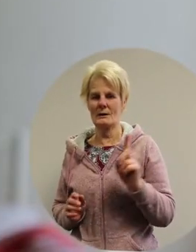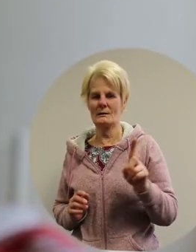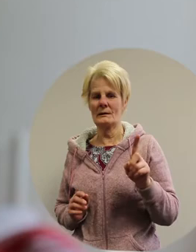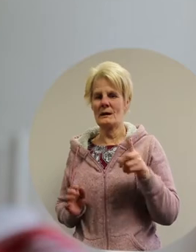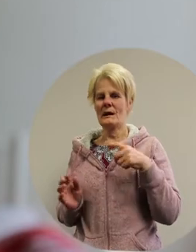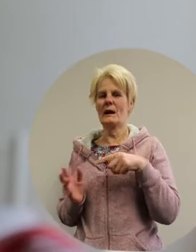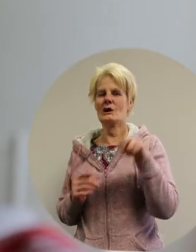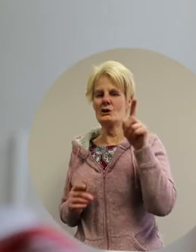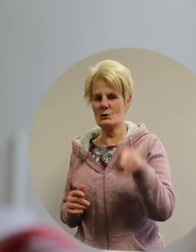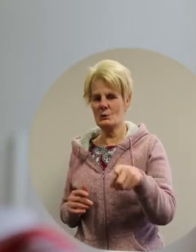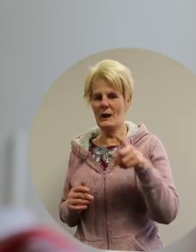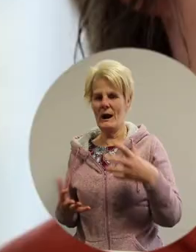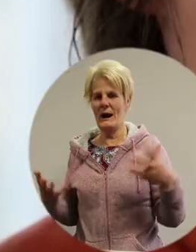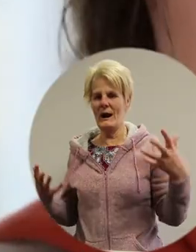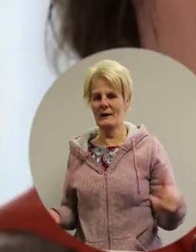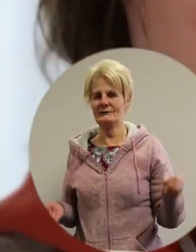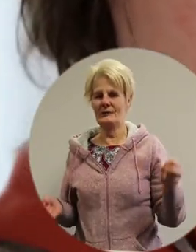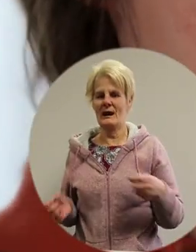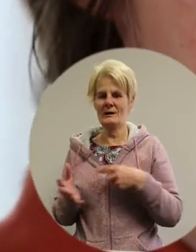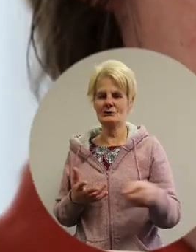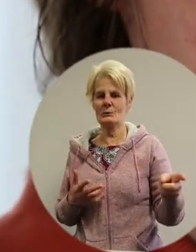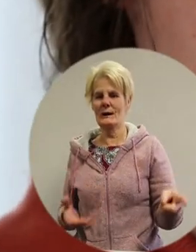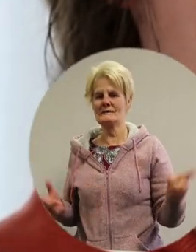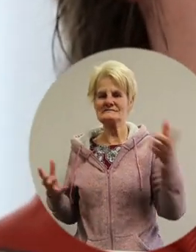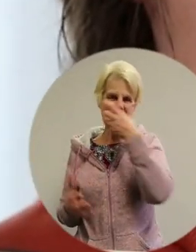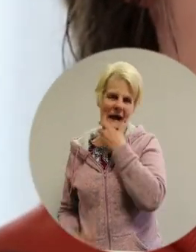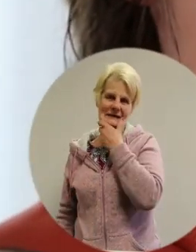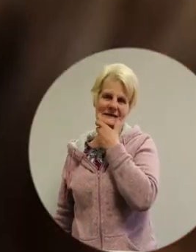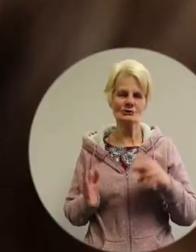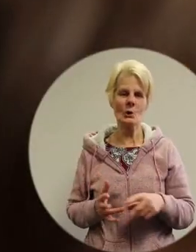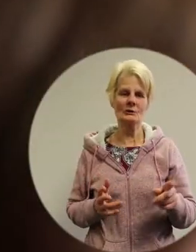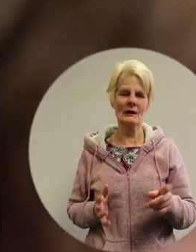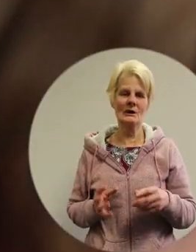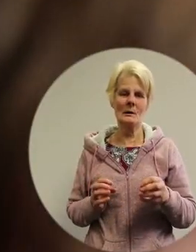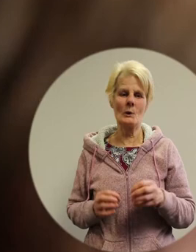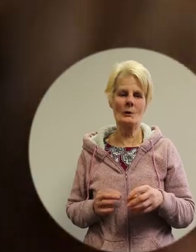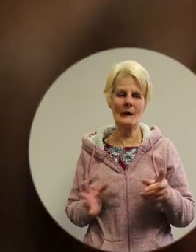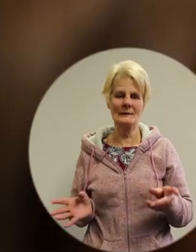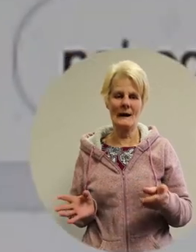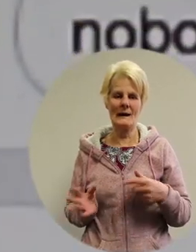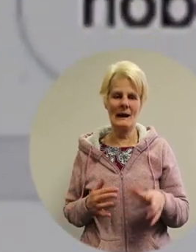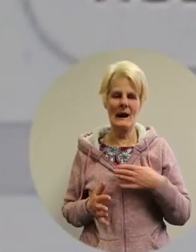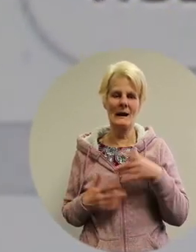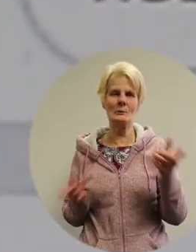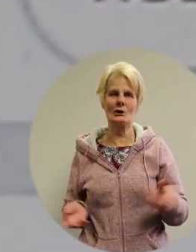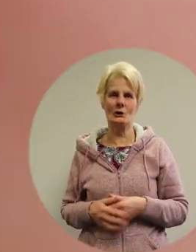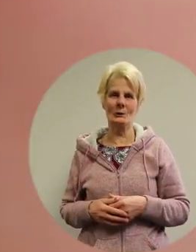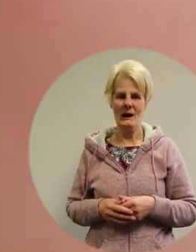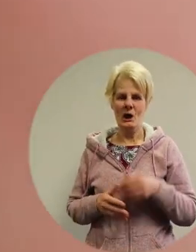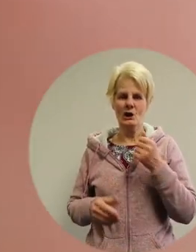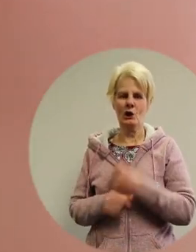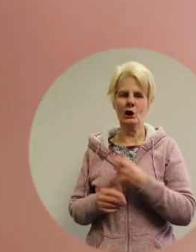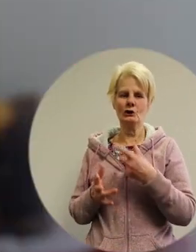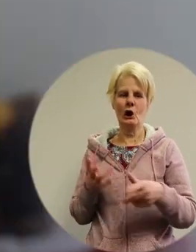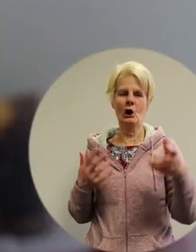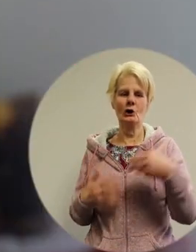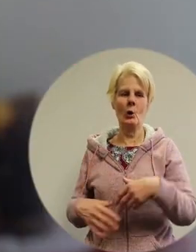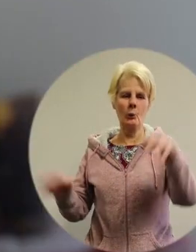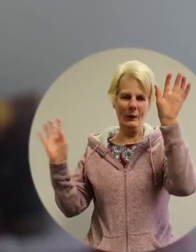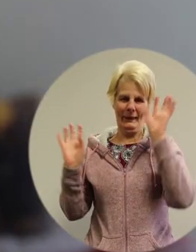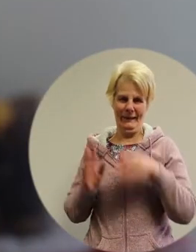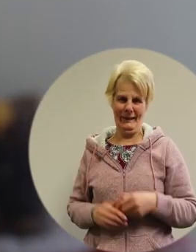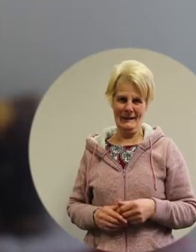someone